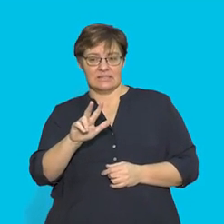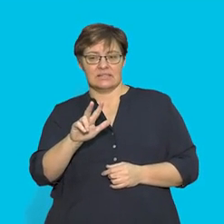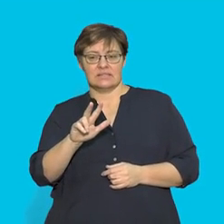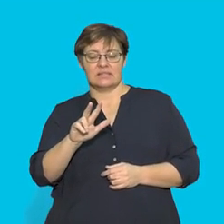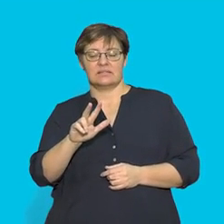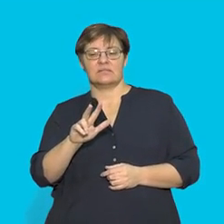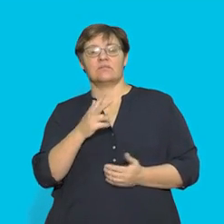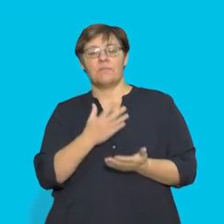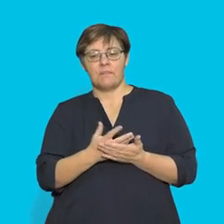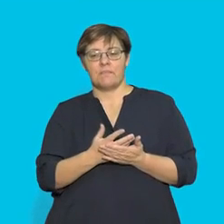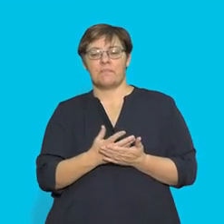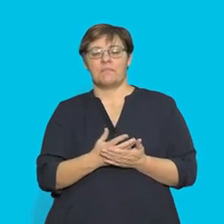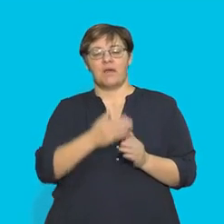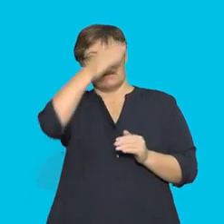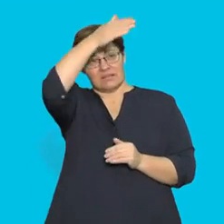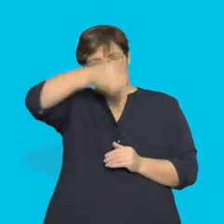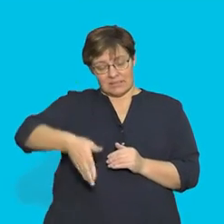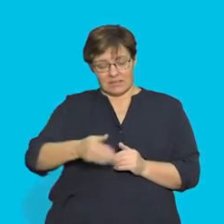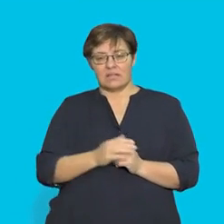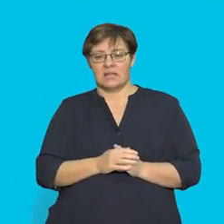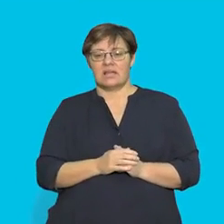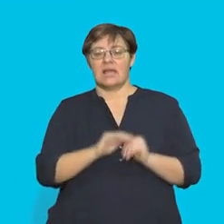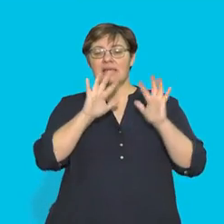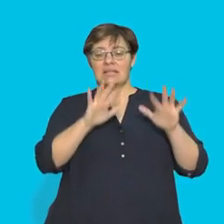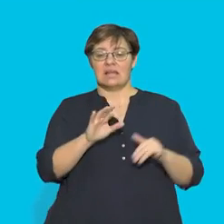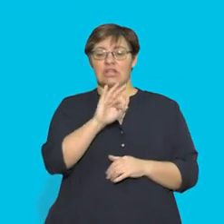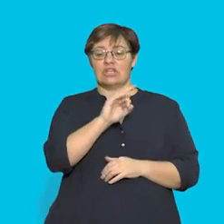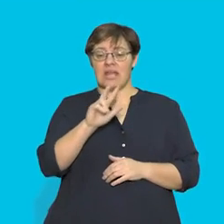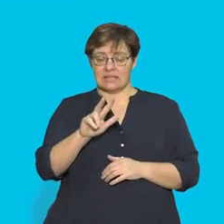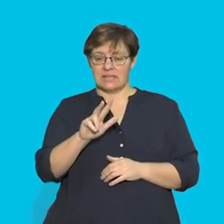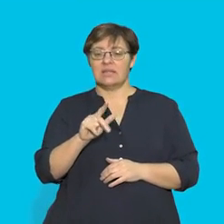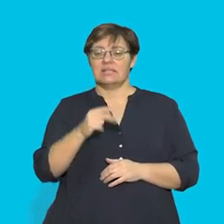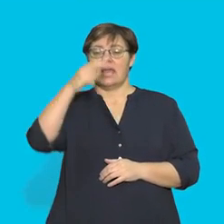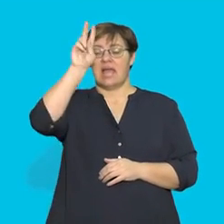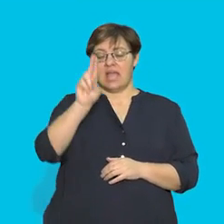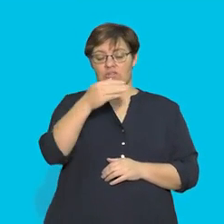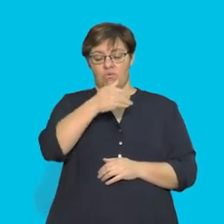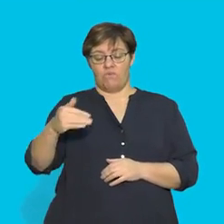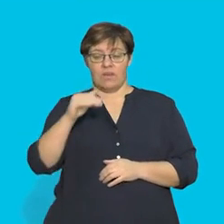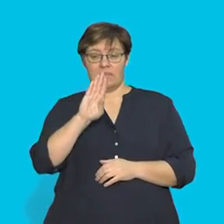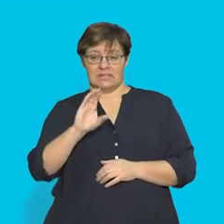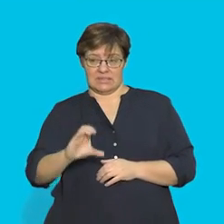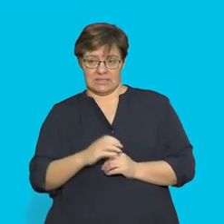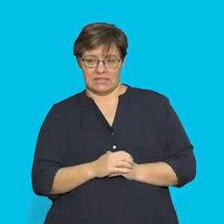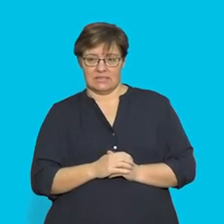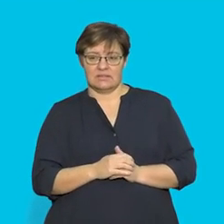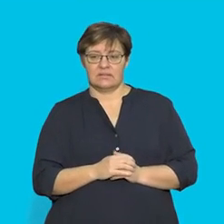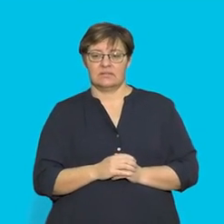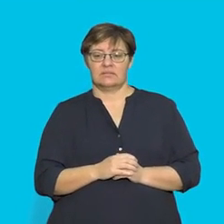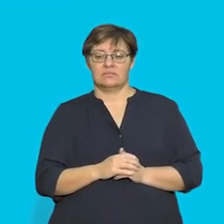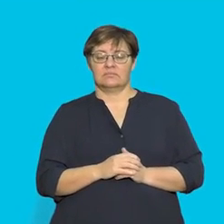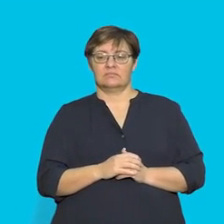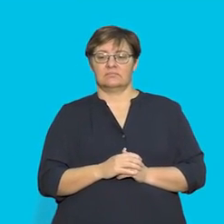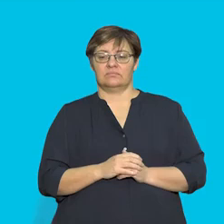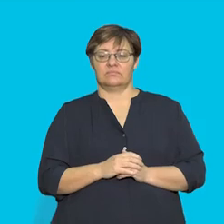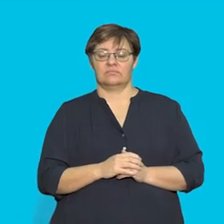the hypotenuse. And remember, tan of 38 is equal to h over BC. So tan of 38